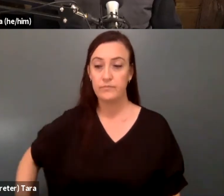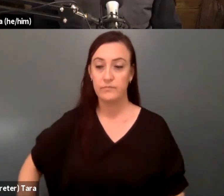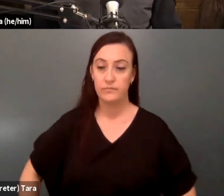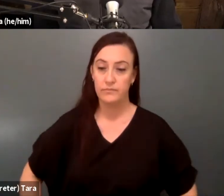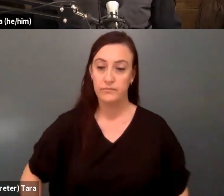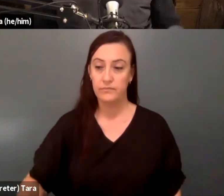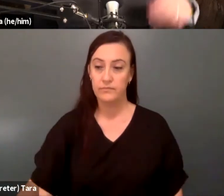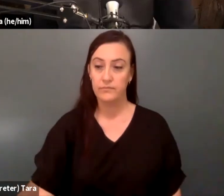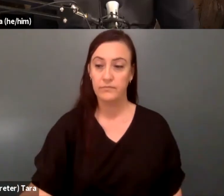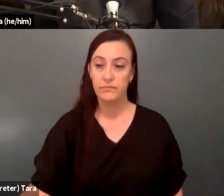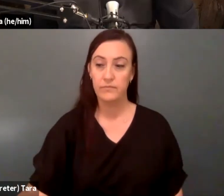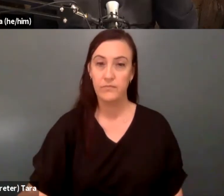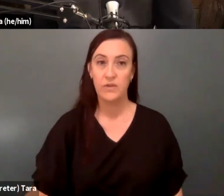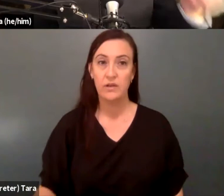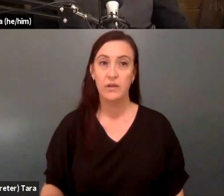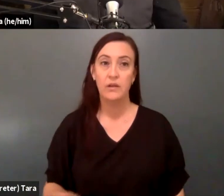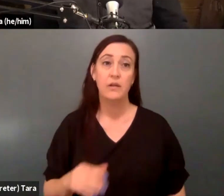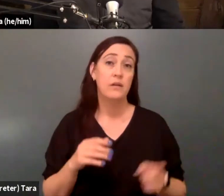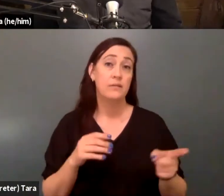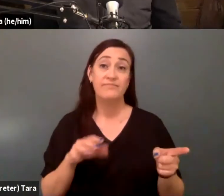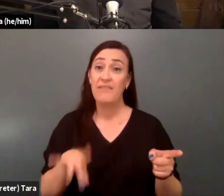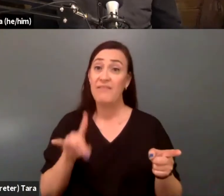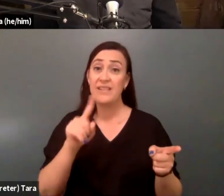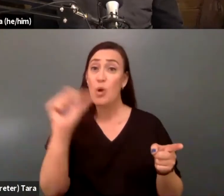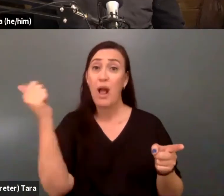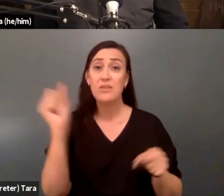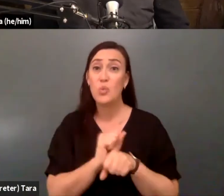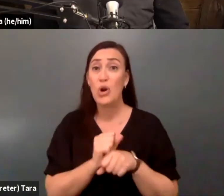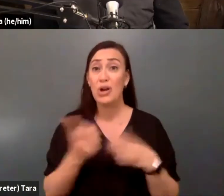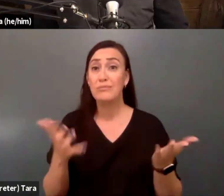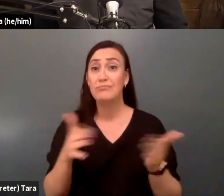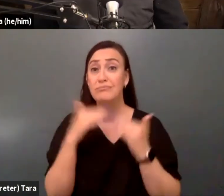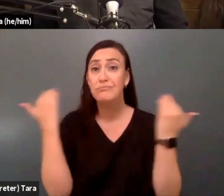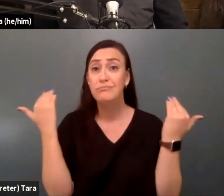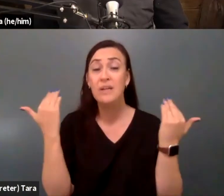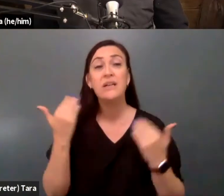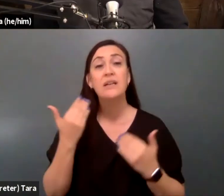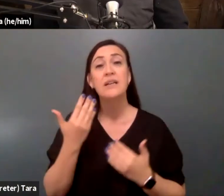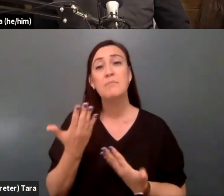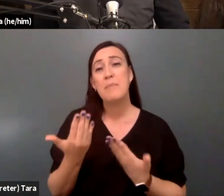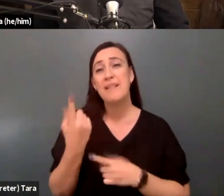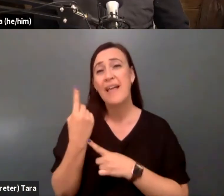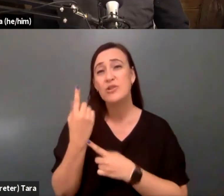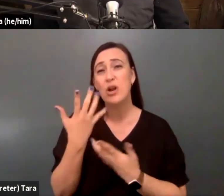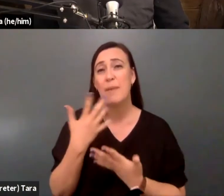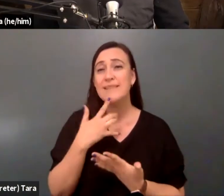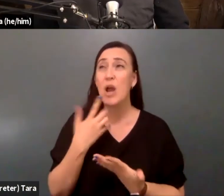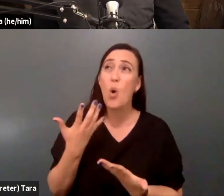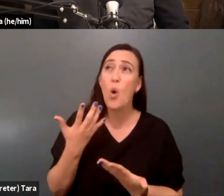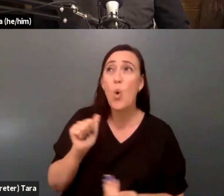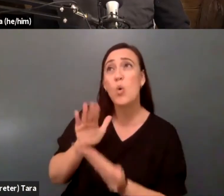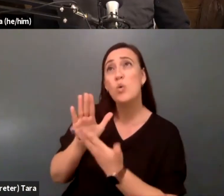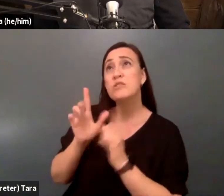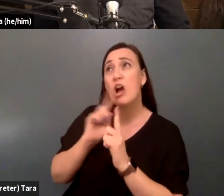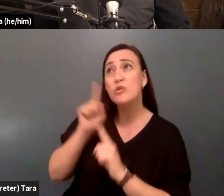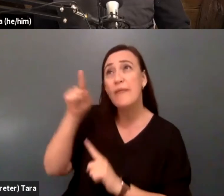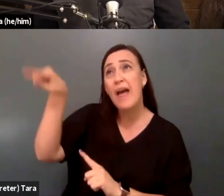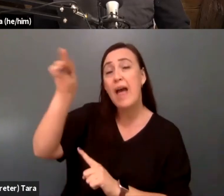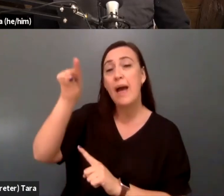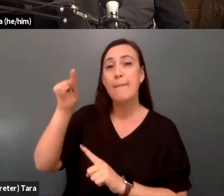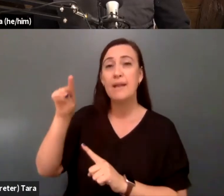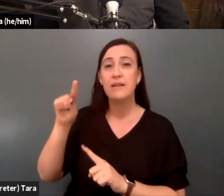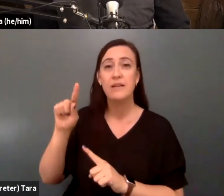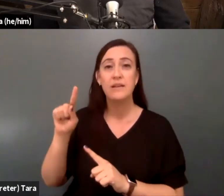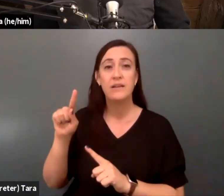Find someplace else to work. You know, a year ago, I may have told you, ooh, go talk to them and, you know, just find